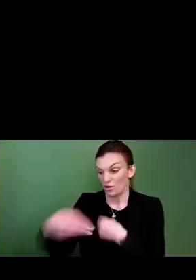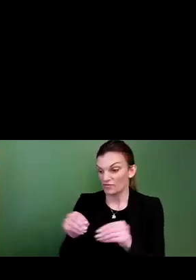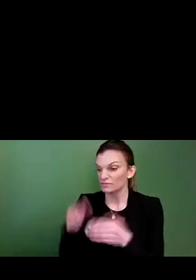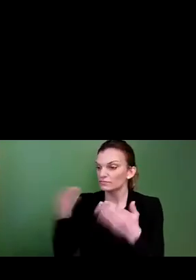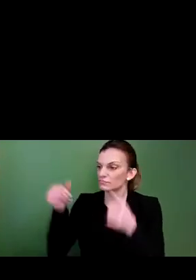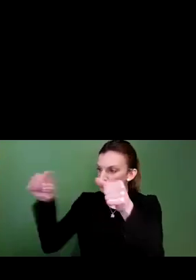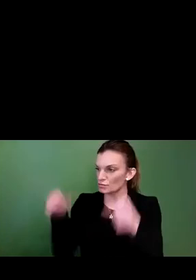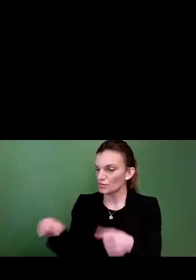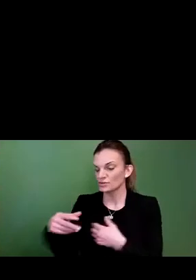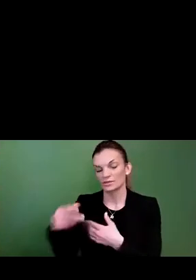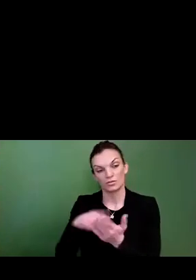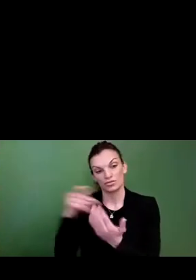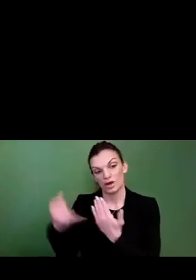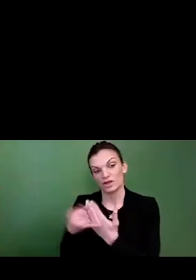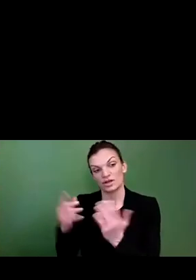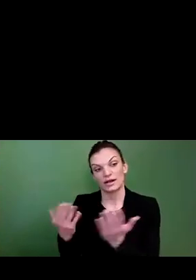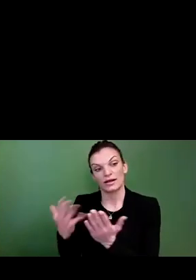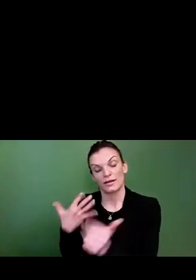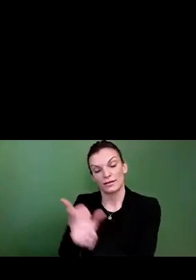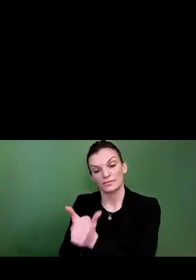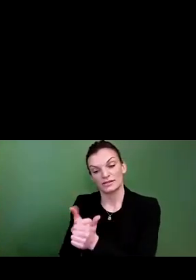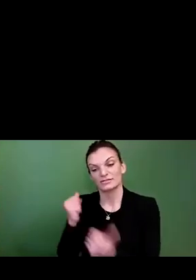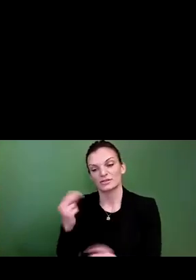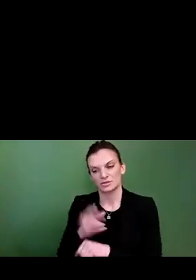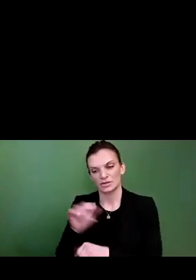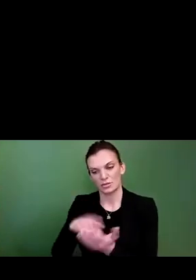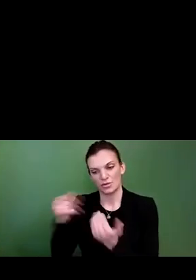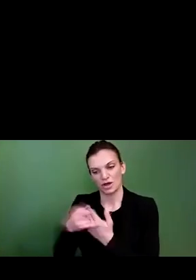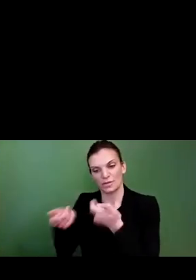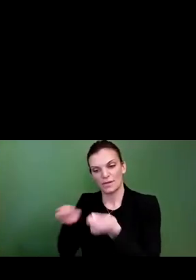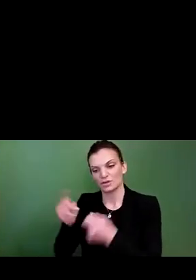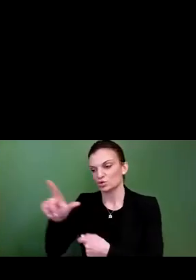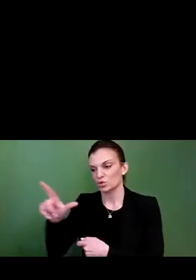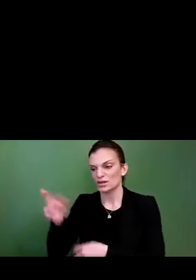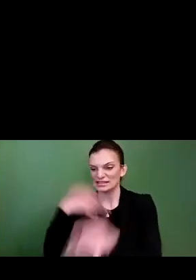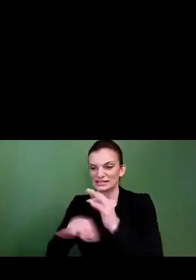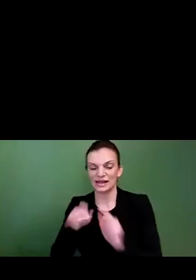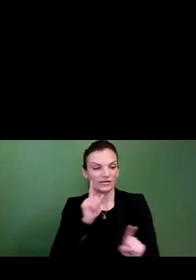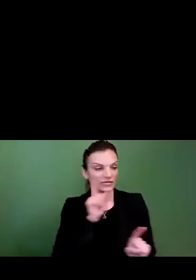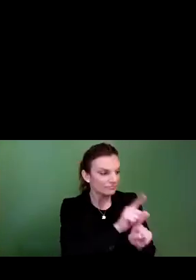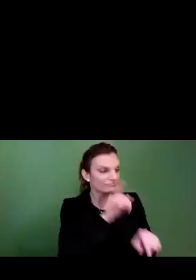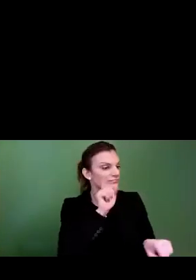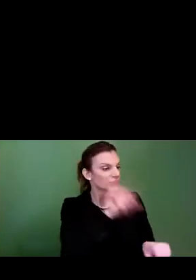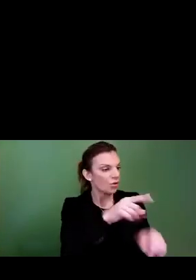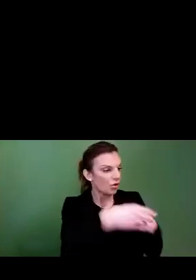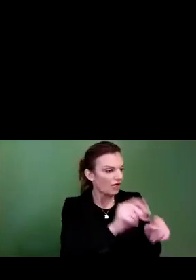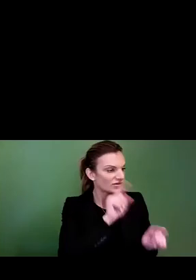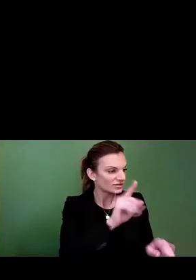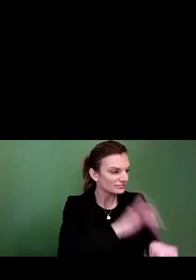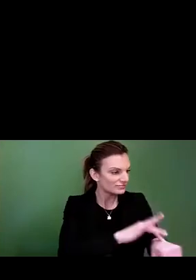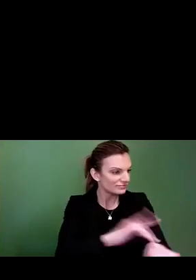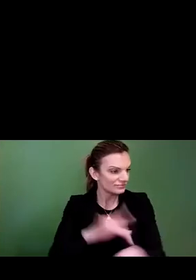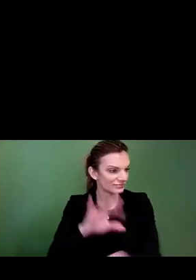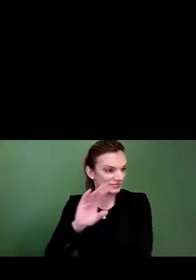updates in the project management tool instead of dropping by a team member's desk to share the